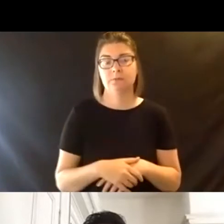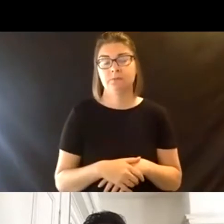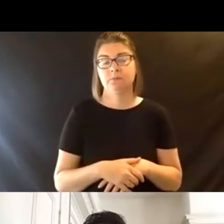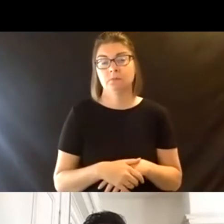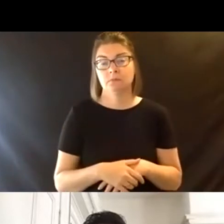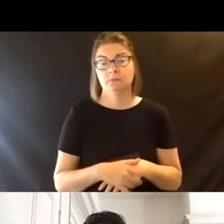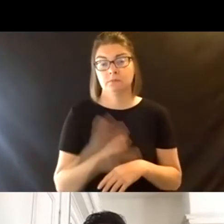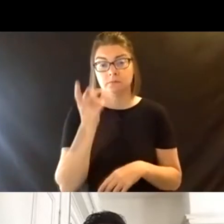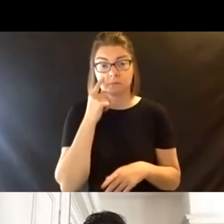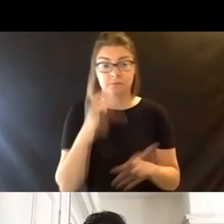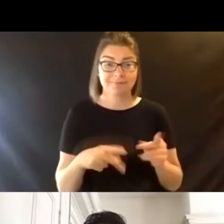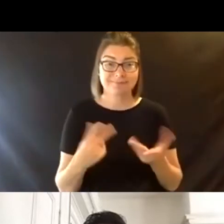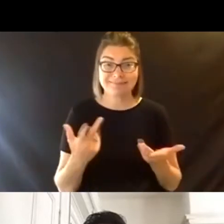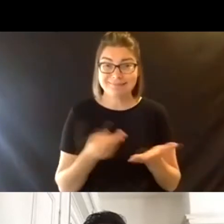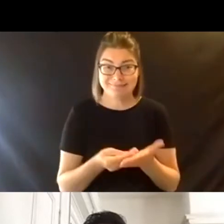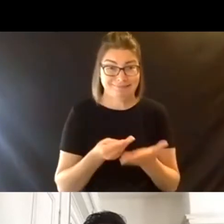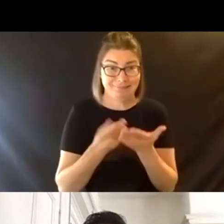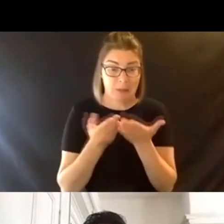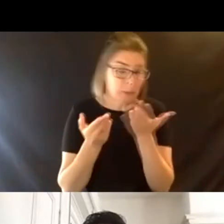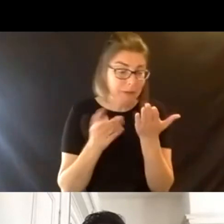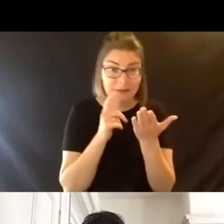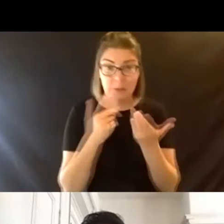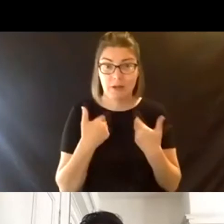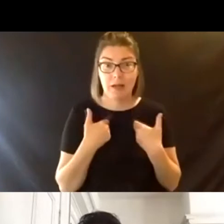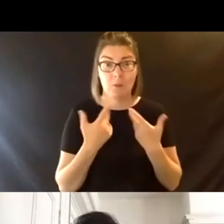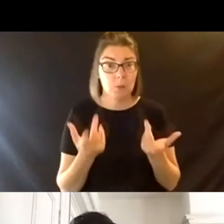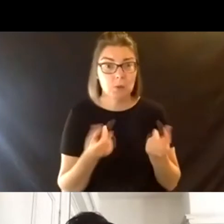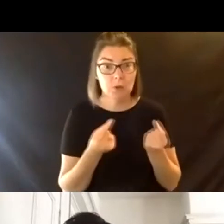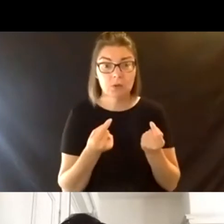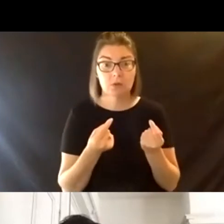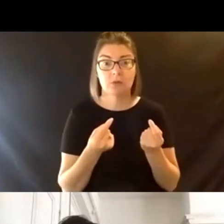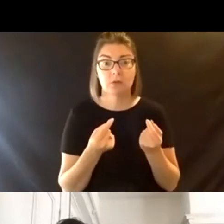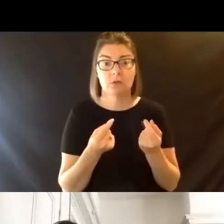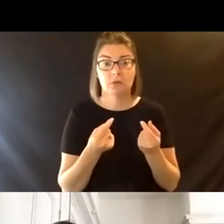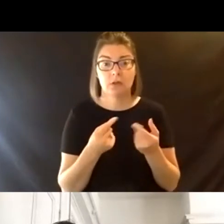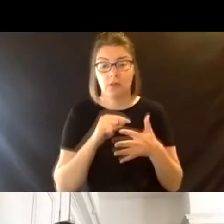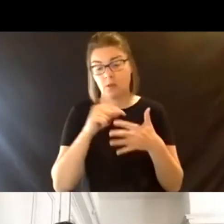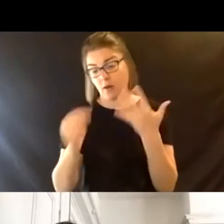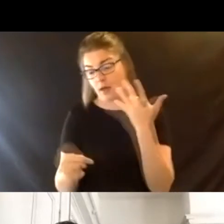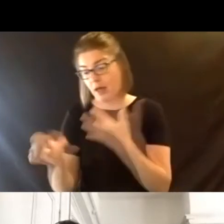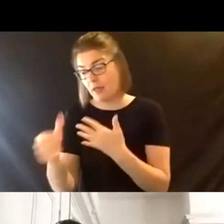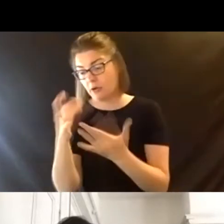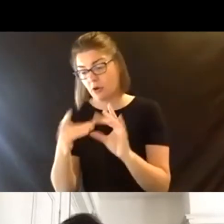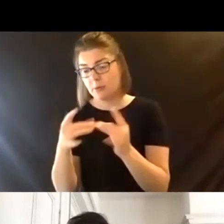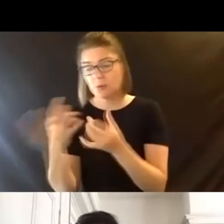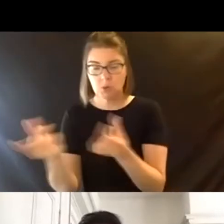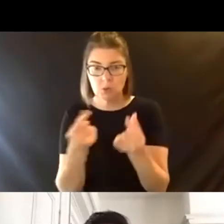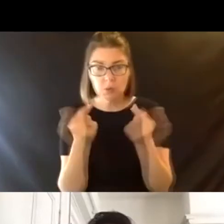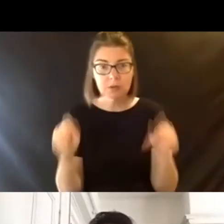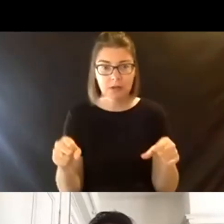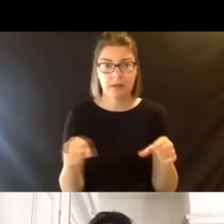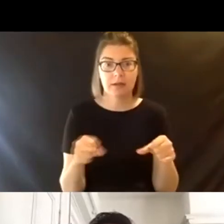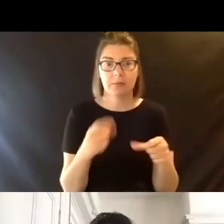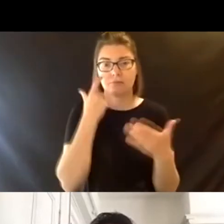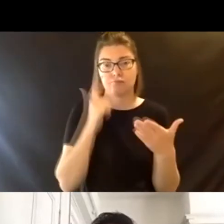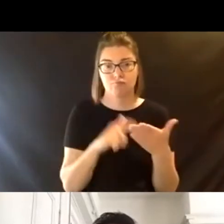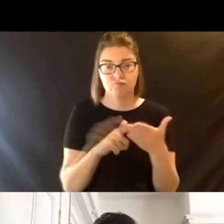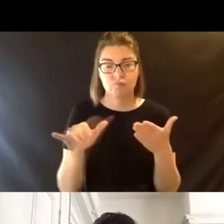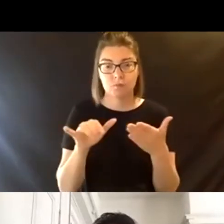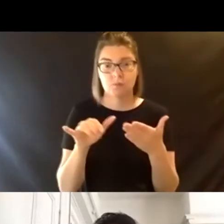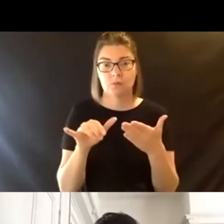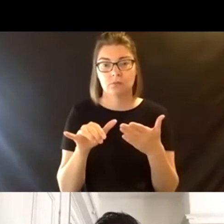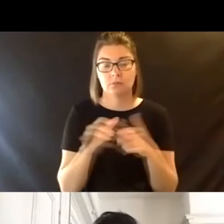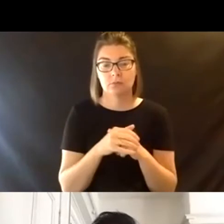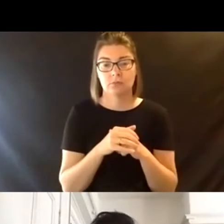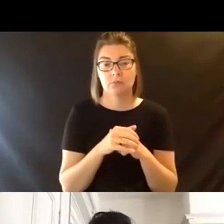who are gonna say like, oh, well, I don't have money to give, what can I do? You can practice all those other things that we've mentioned, but you can recognize that it really